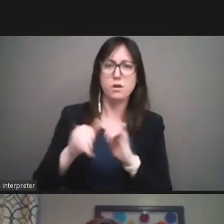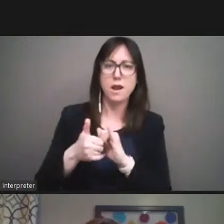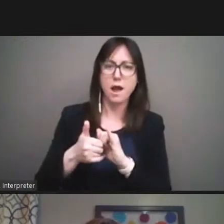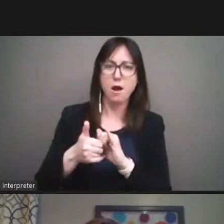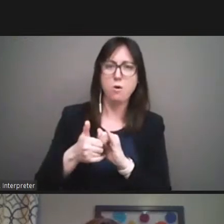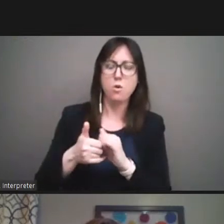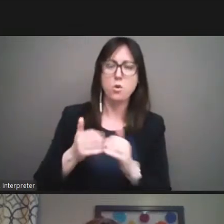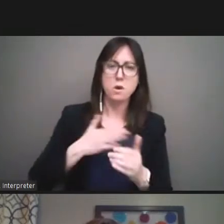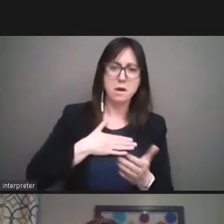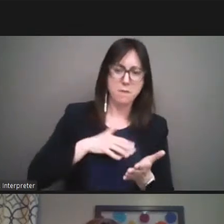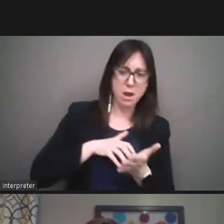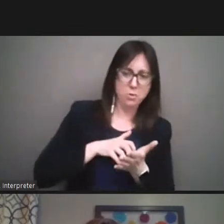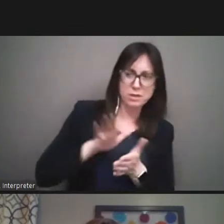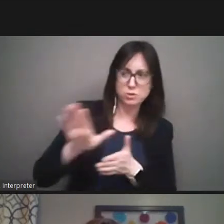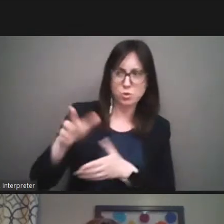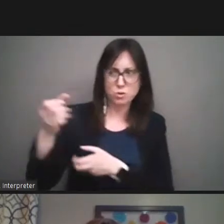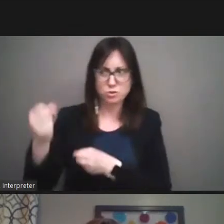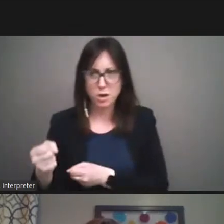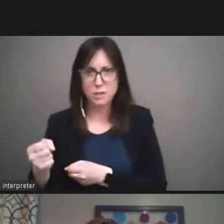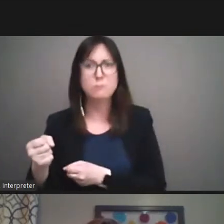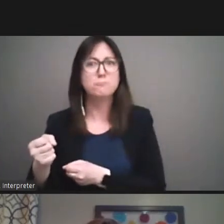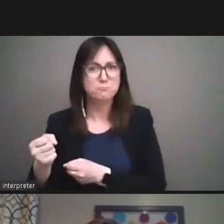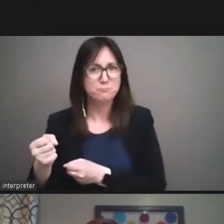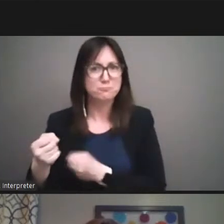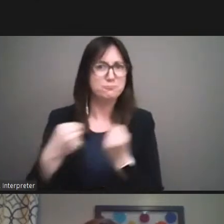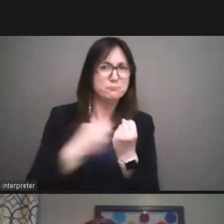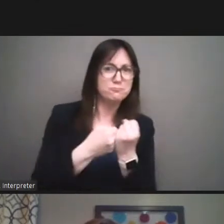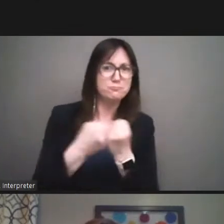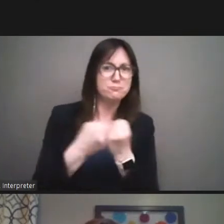strengths within a community.